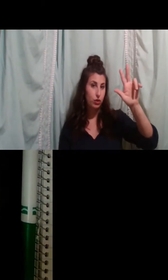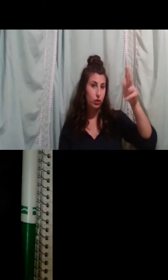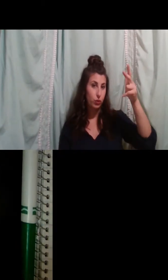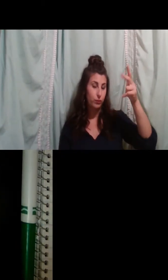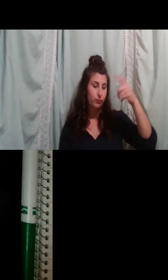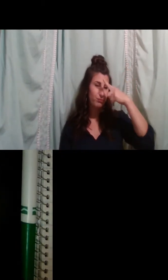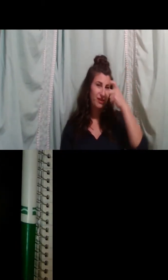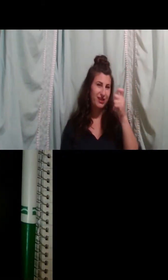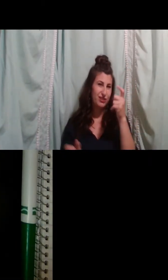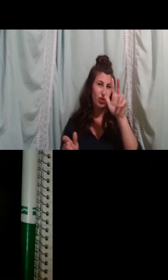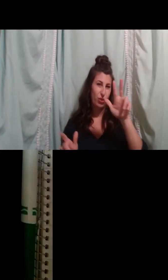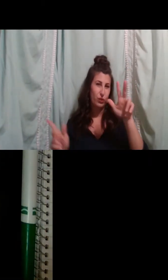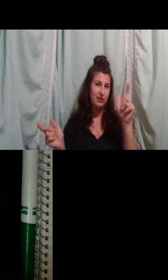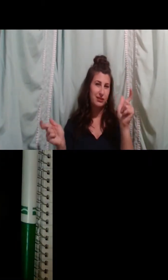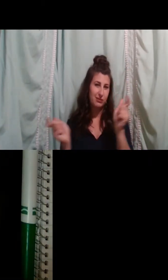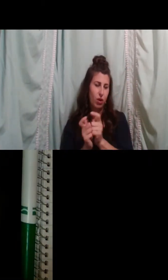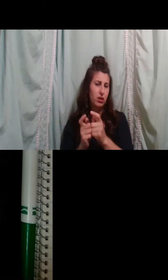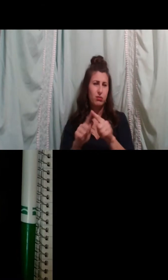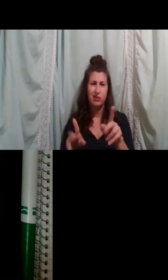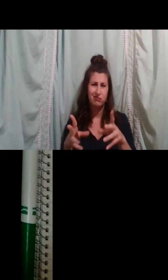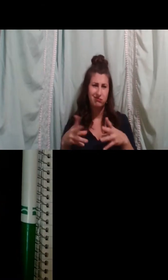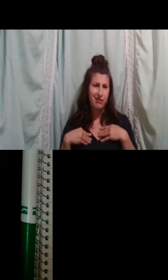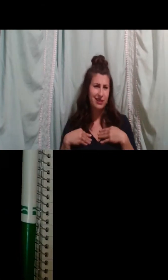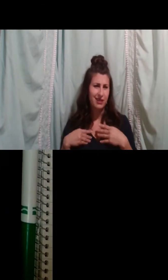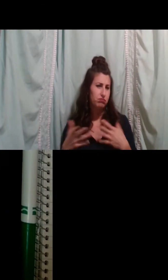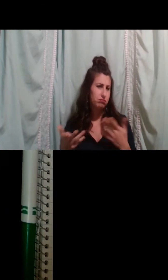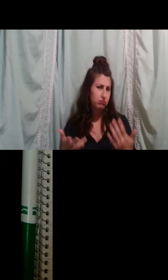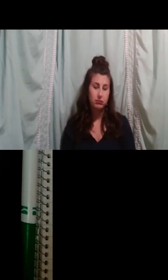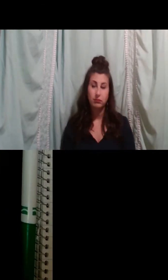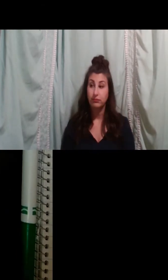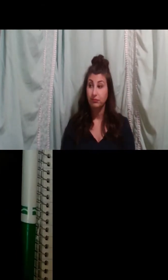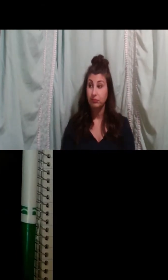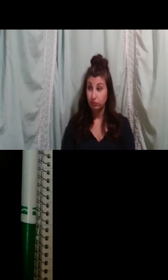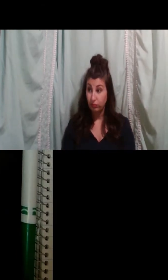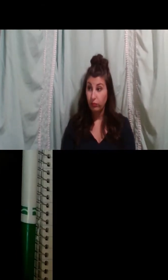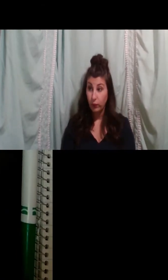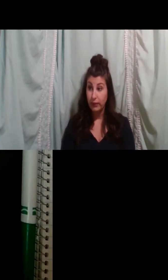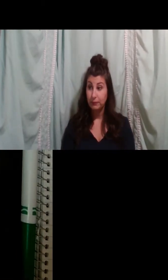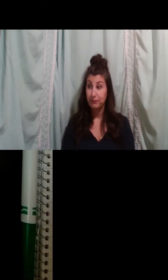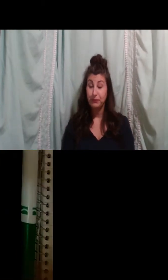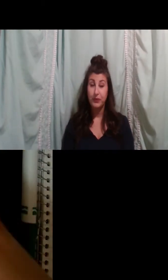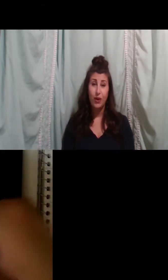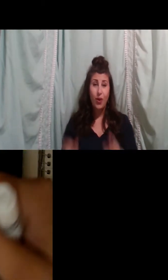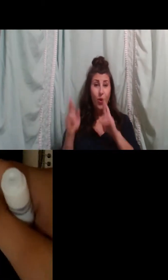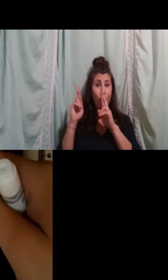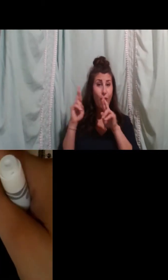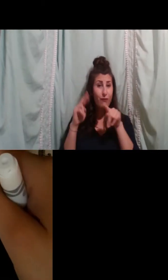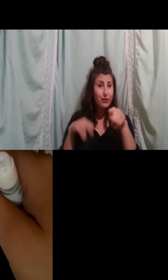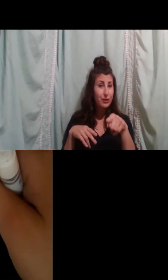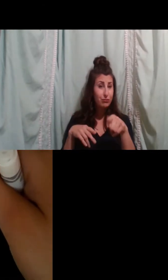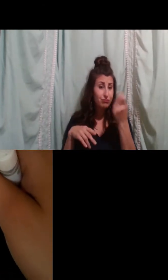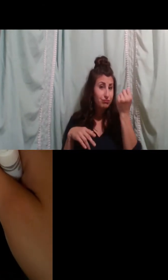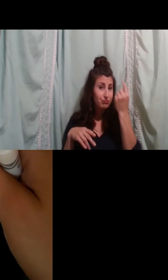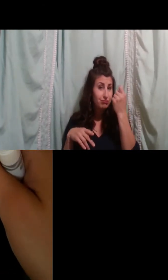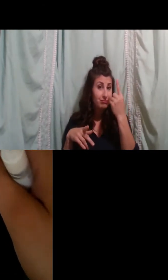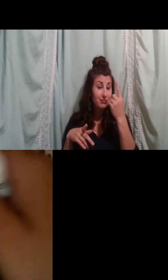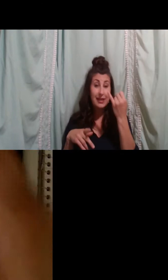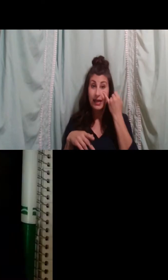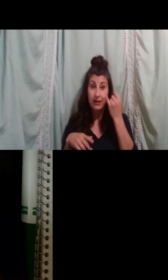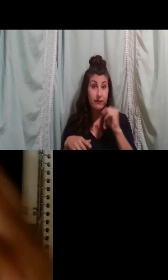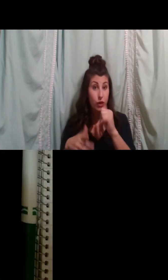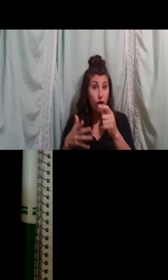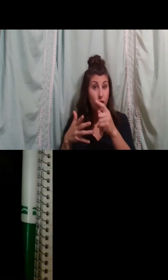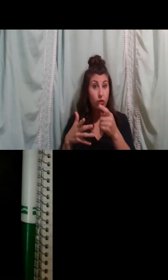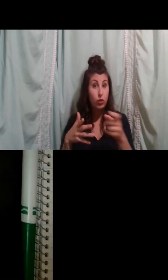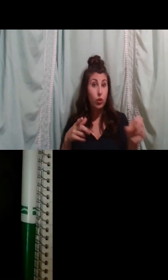because 3 is a smaller base. All right, so hopefully that part makes sense. If not,